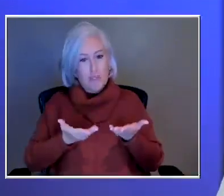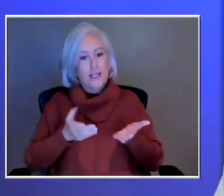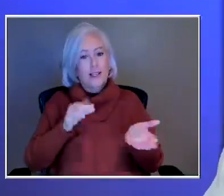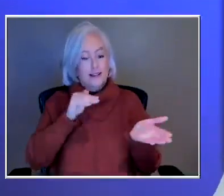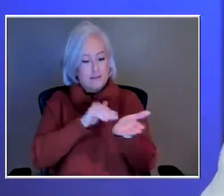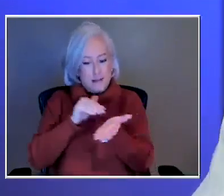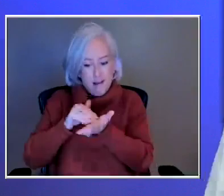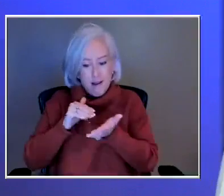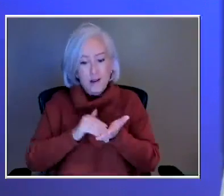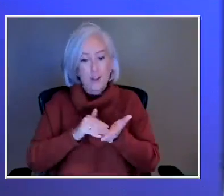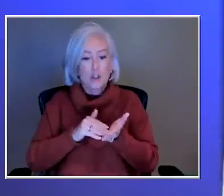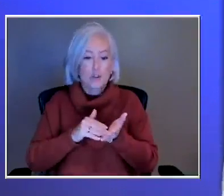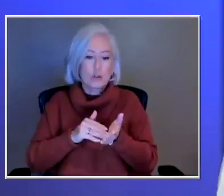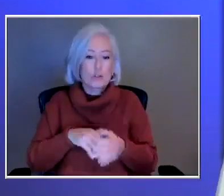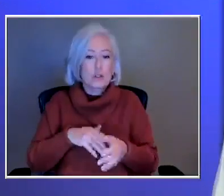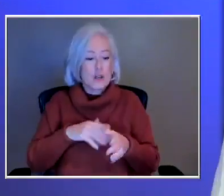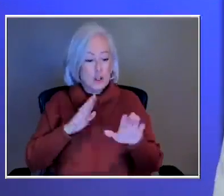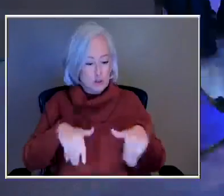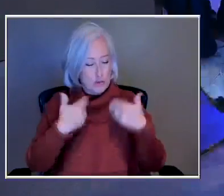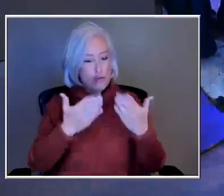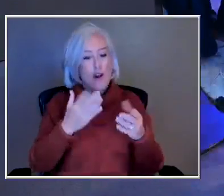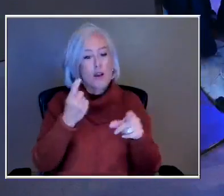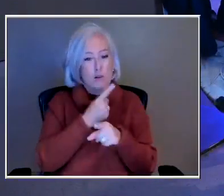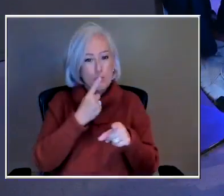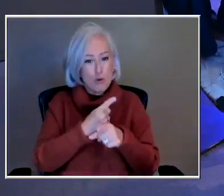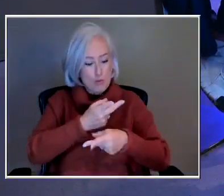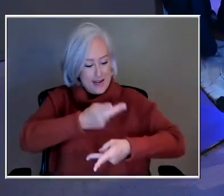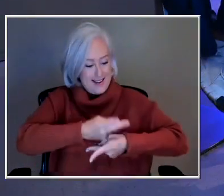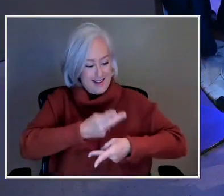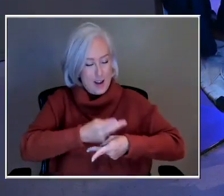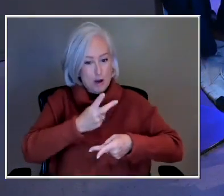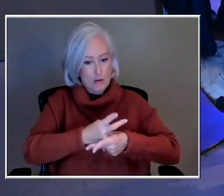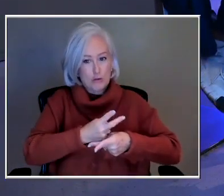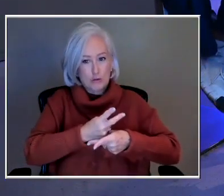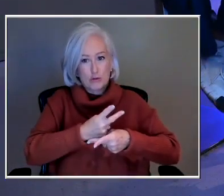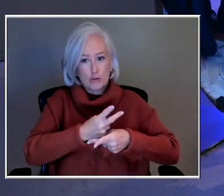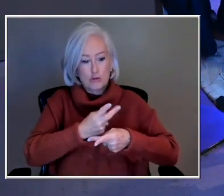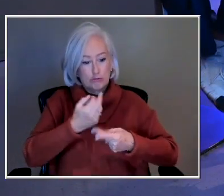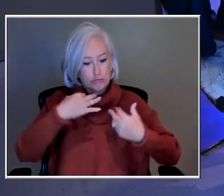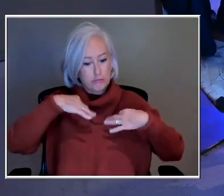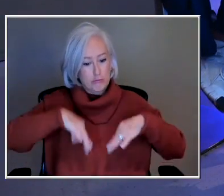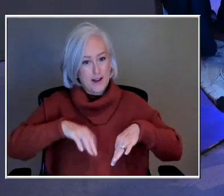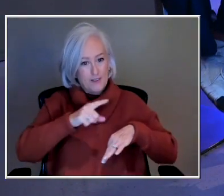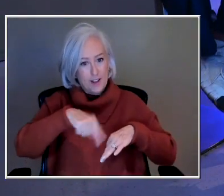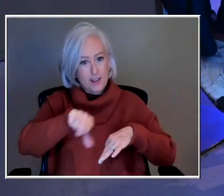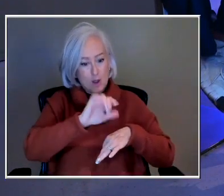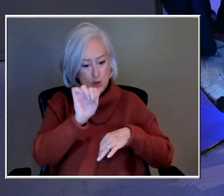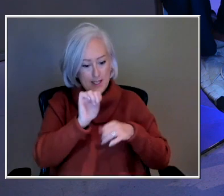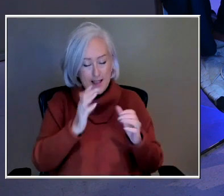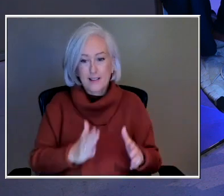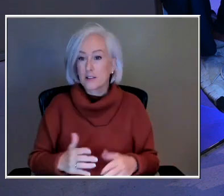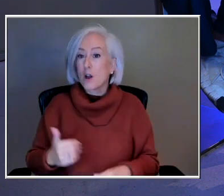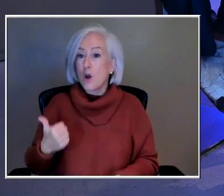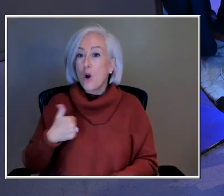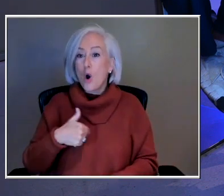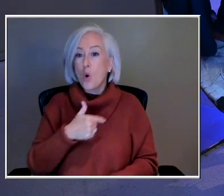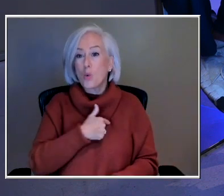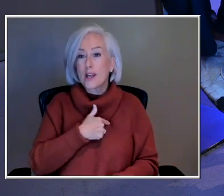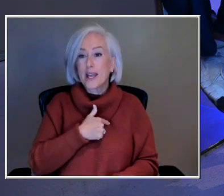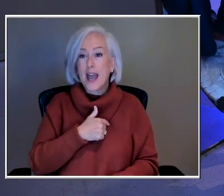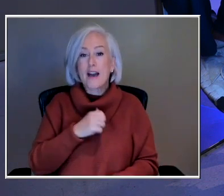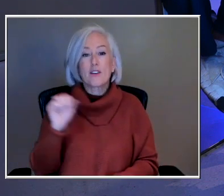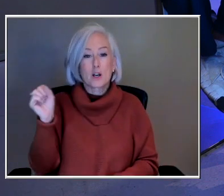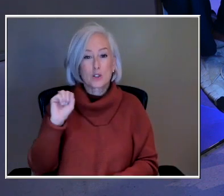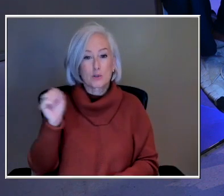appropriate care to, I think, optimize. Because we have a sports psychologist that also works with our team as well. So yeah, part of our female athlete program